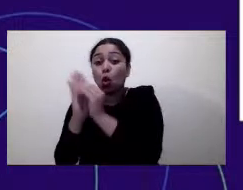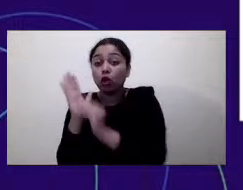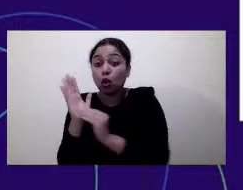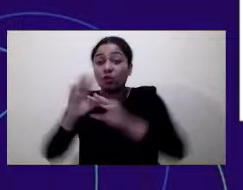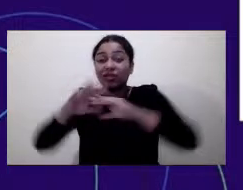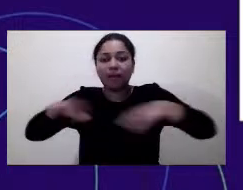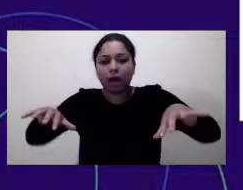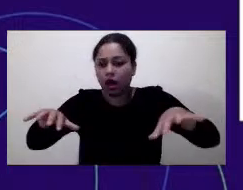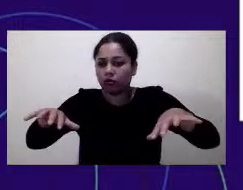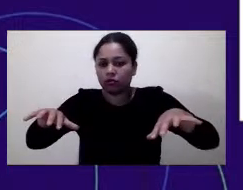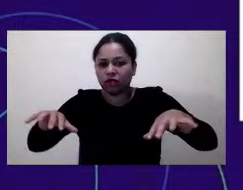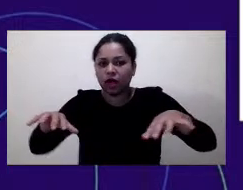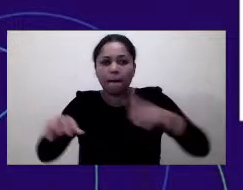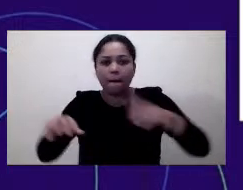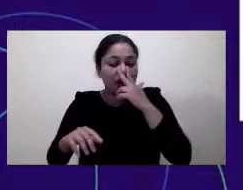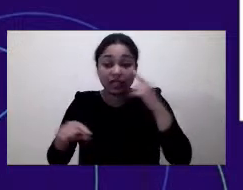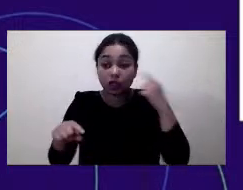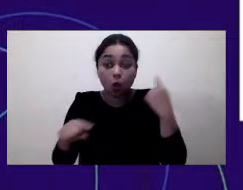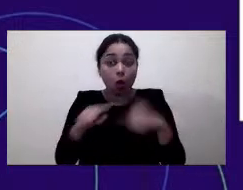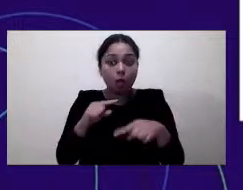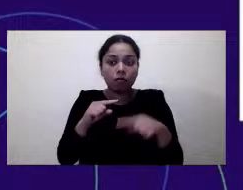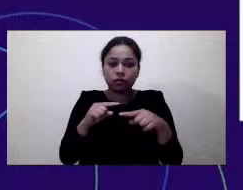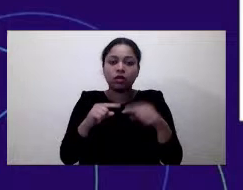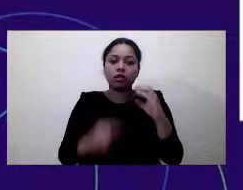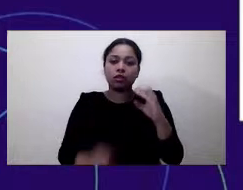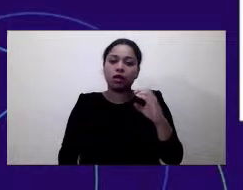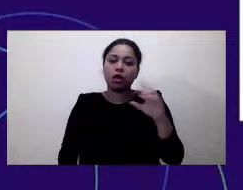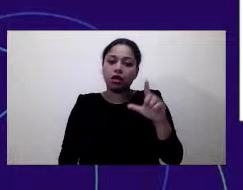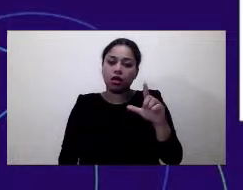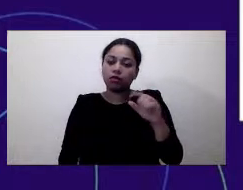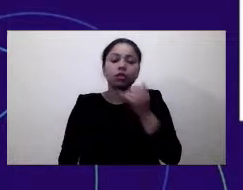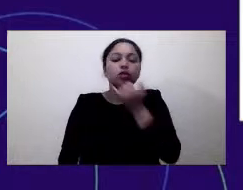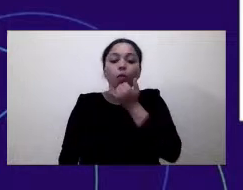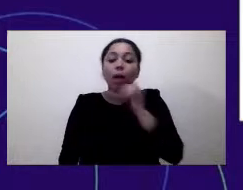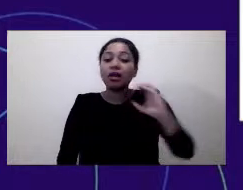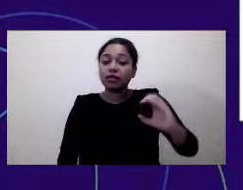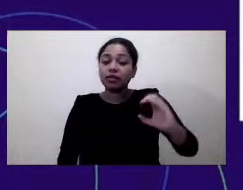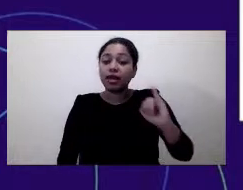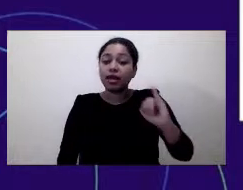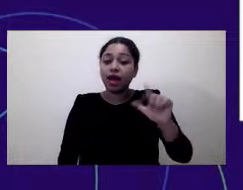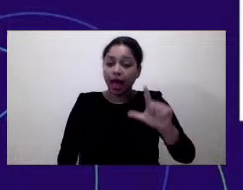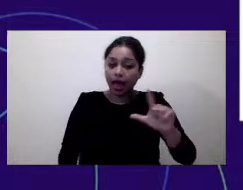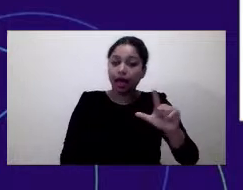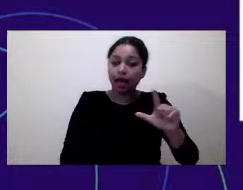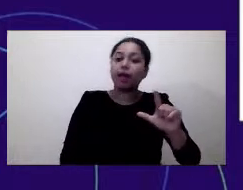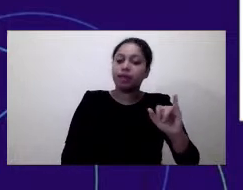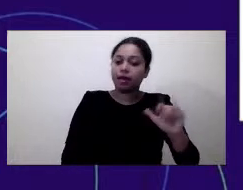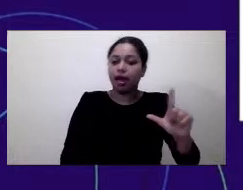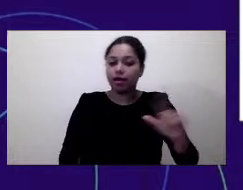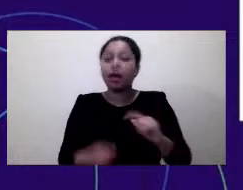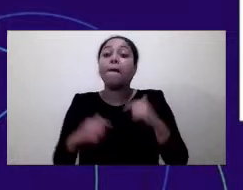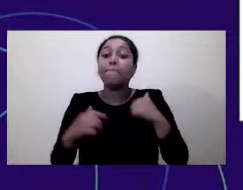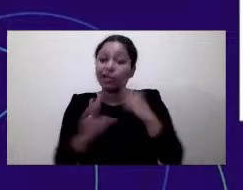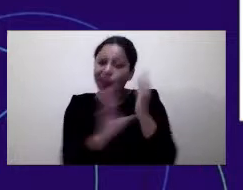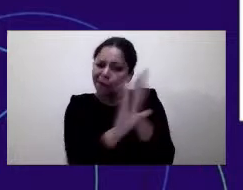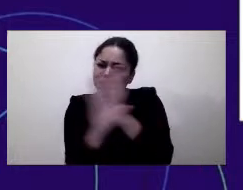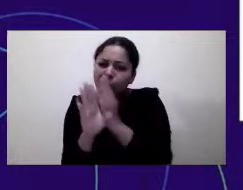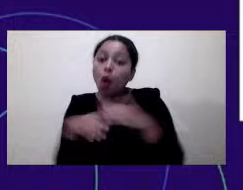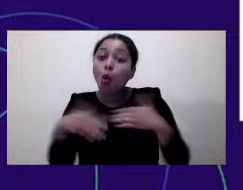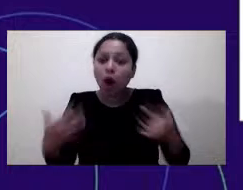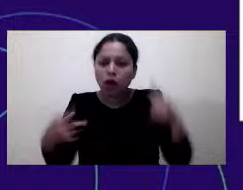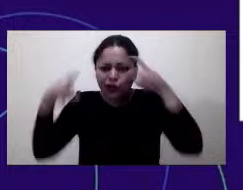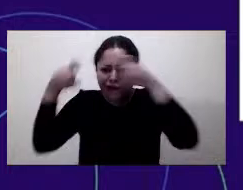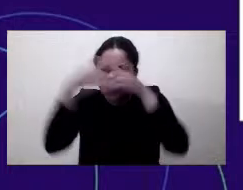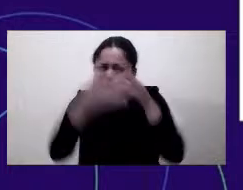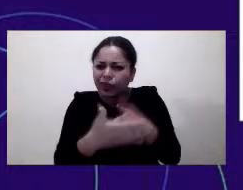the principle of CLIL, but it might be helpful to diagnose the sources of students' difficulty and to understand and